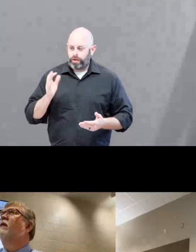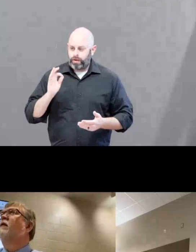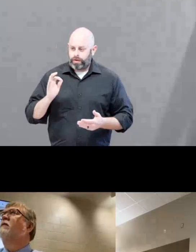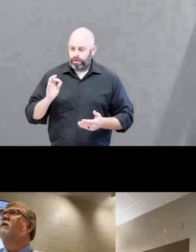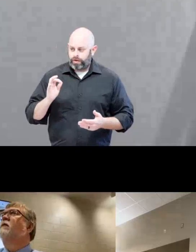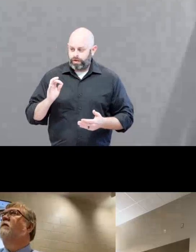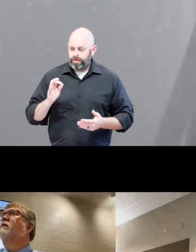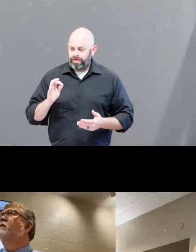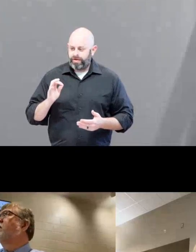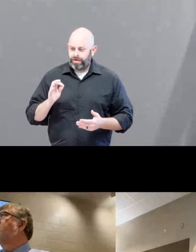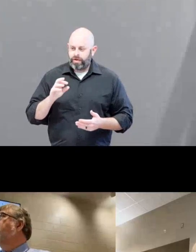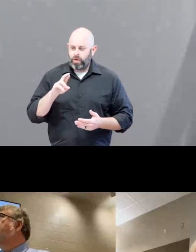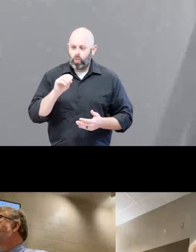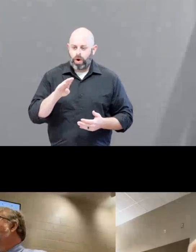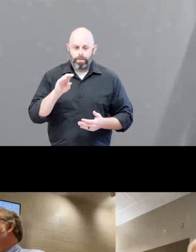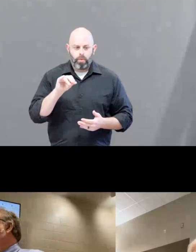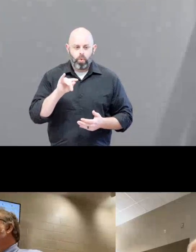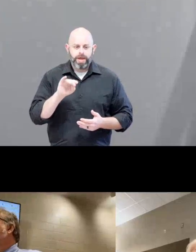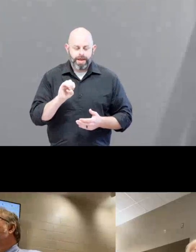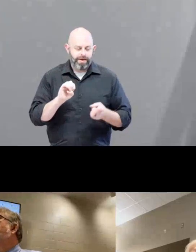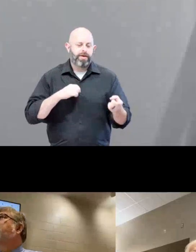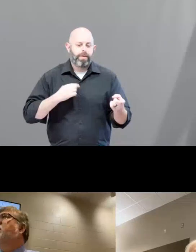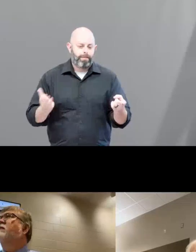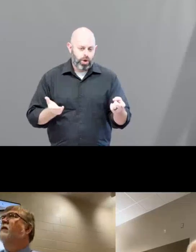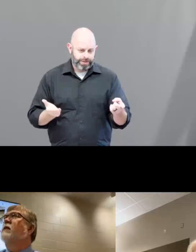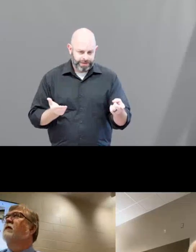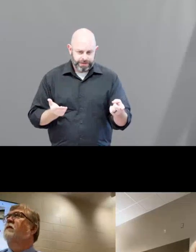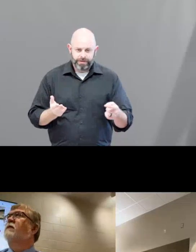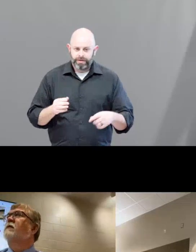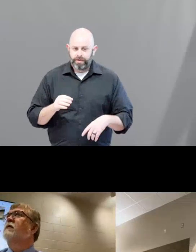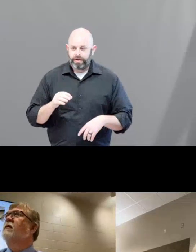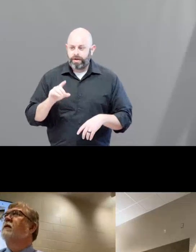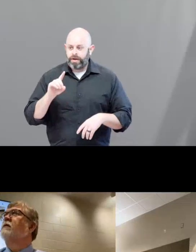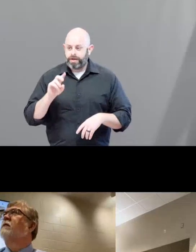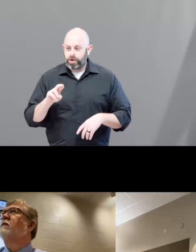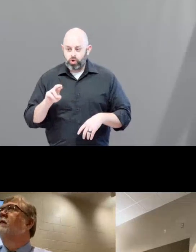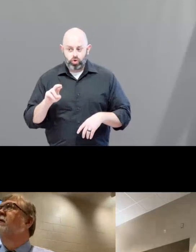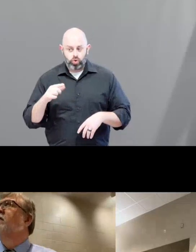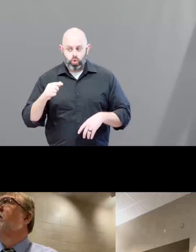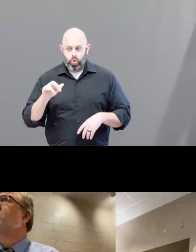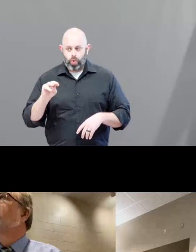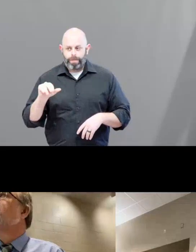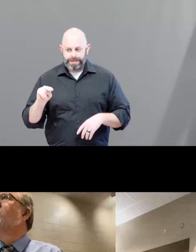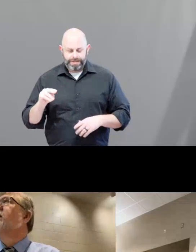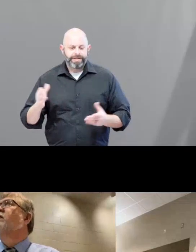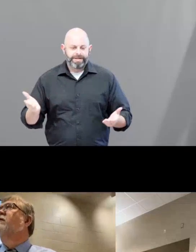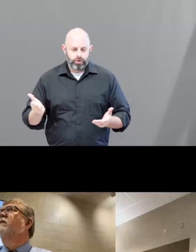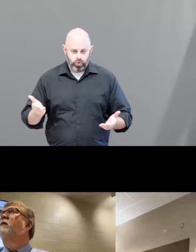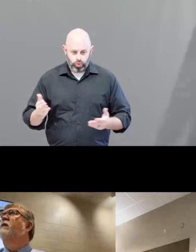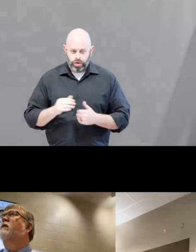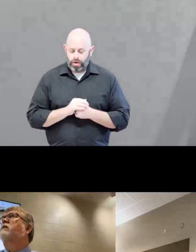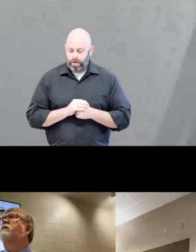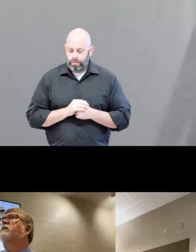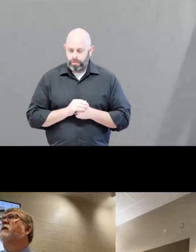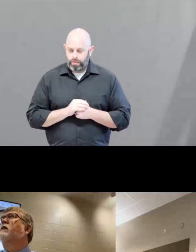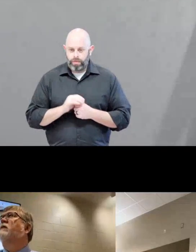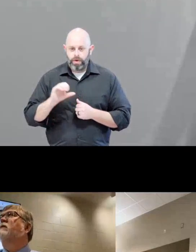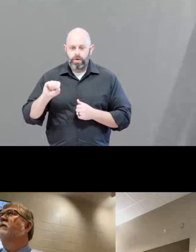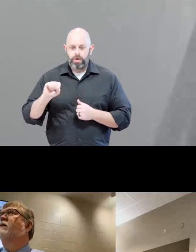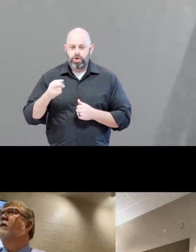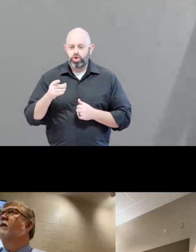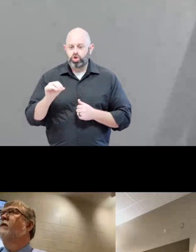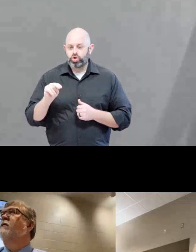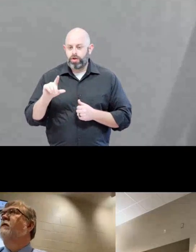good. Ron Boyette. Present. Dr. Dave Golden. Yes, here. Okay. Sharon